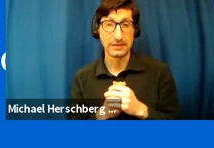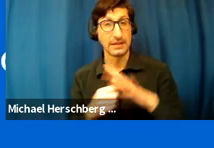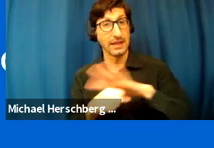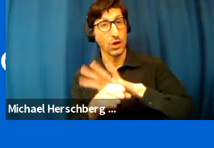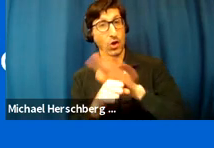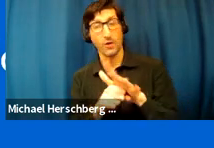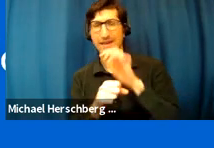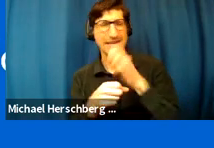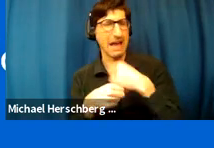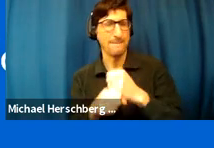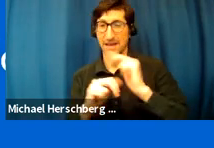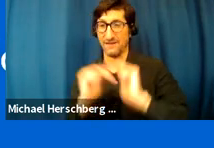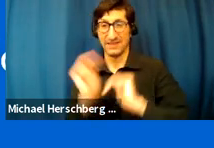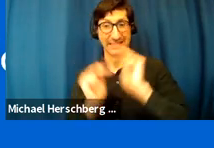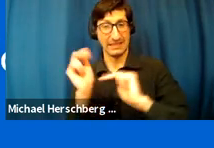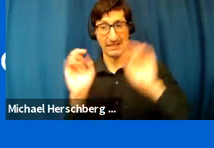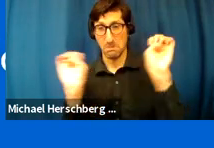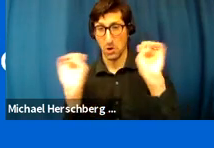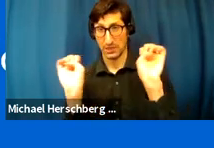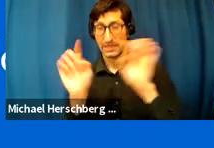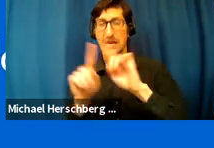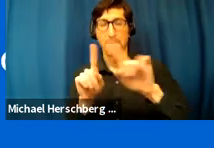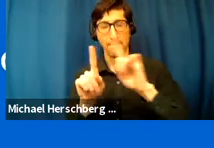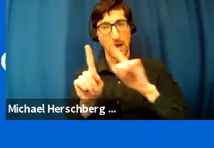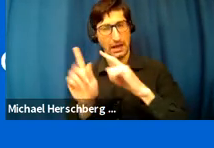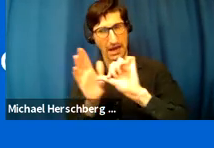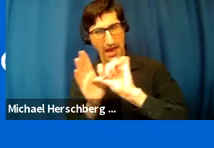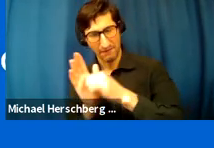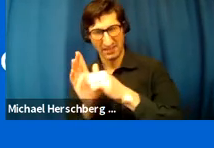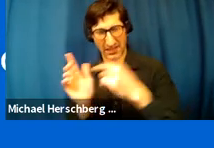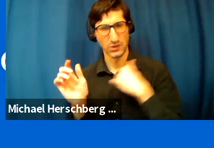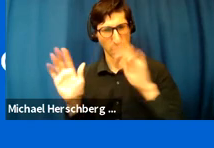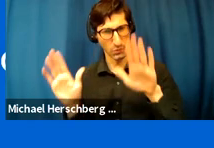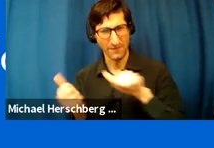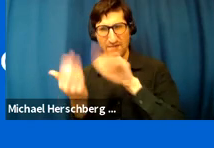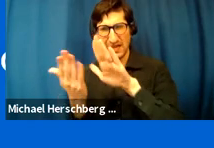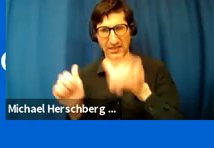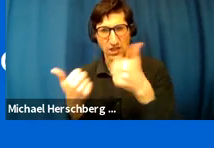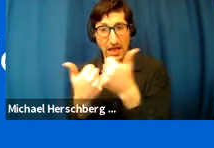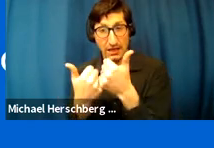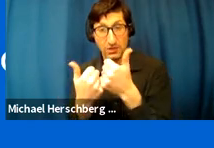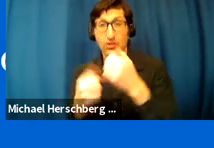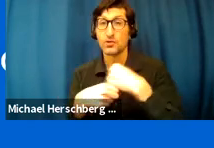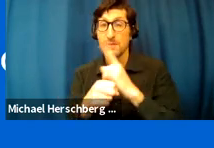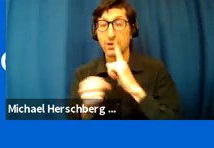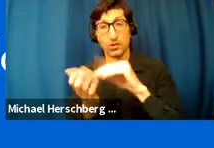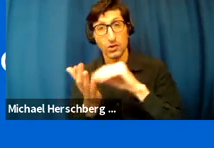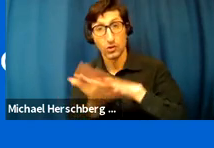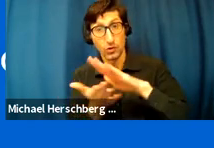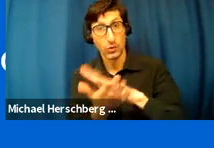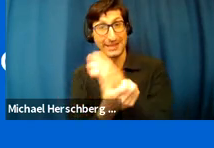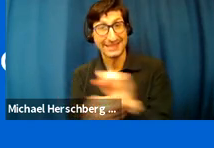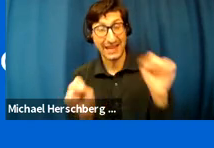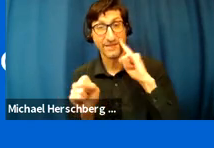not create a facilities emergency. It simply shined a light on the challenge we're facing. To prepare our schools for a safe return, we're